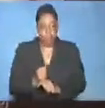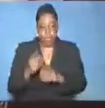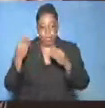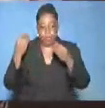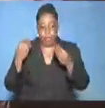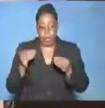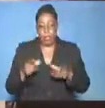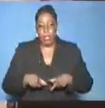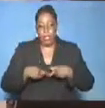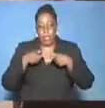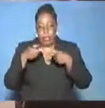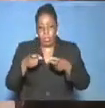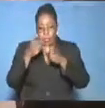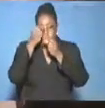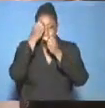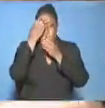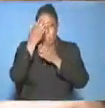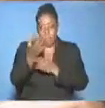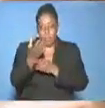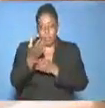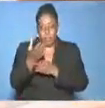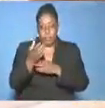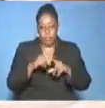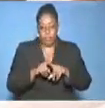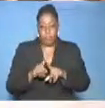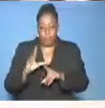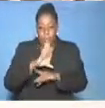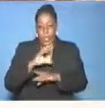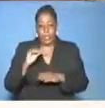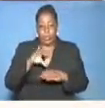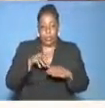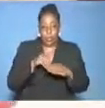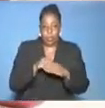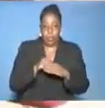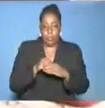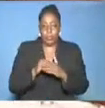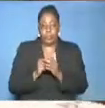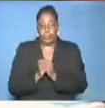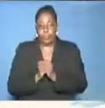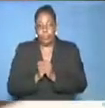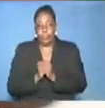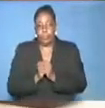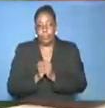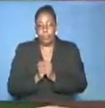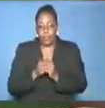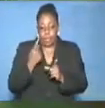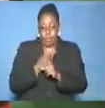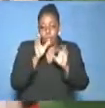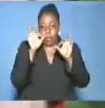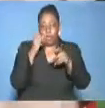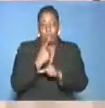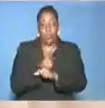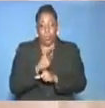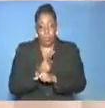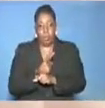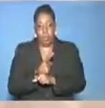while equipping them with the latest information on diversity and inclusion in the sector, including the regulatory framework